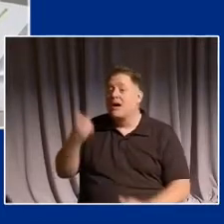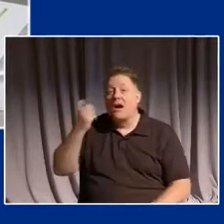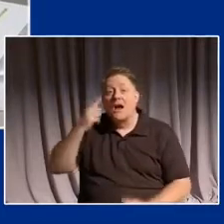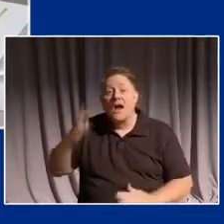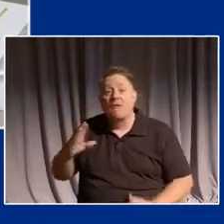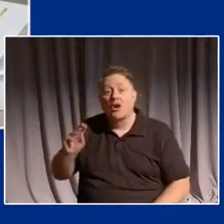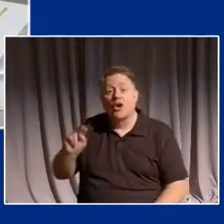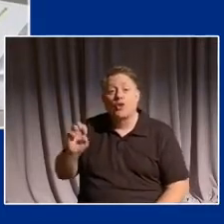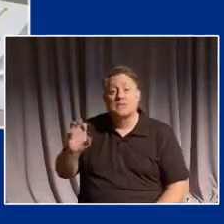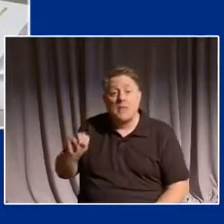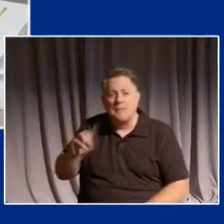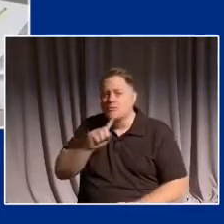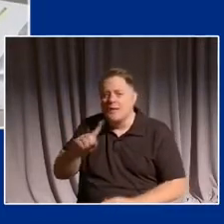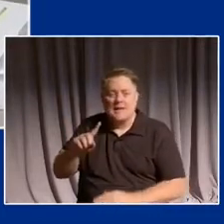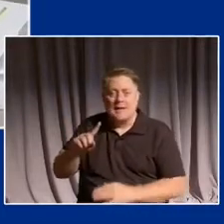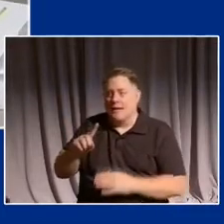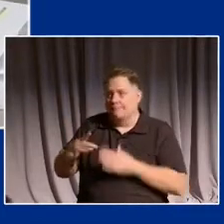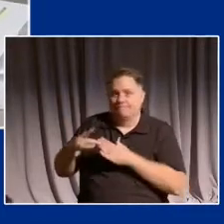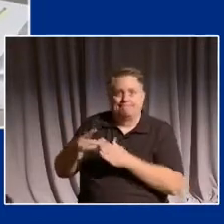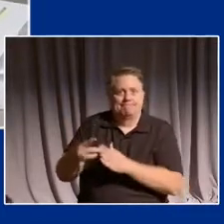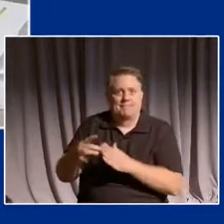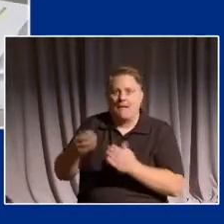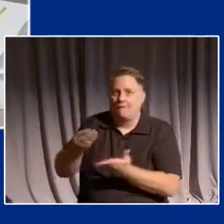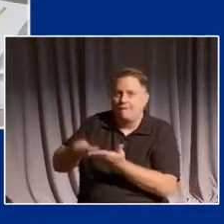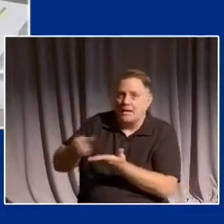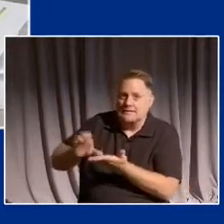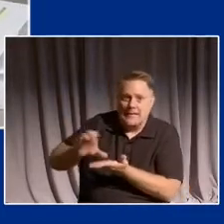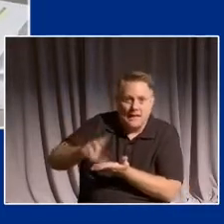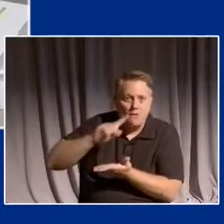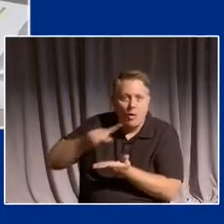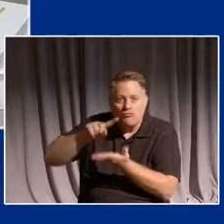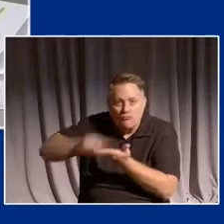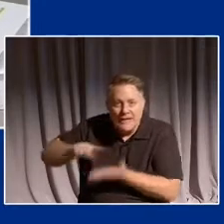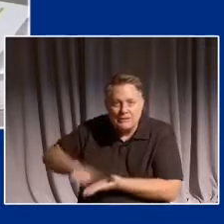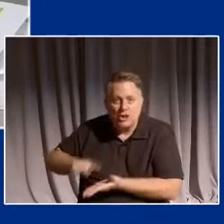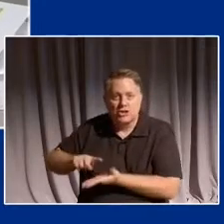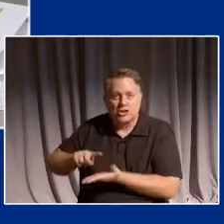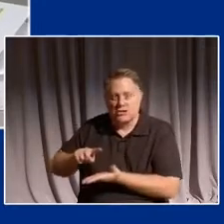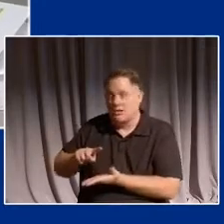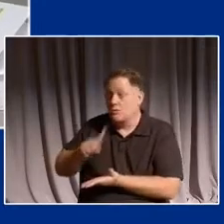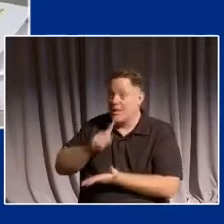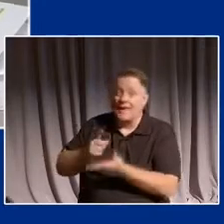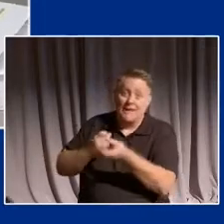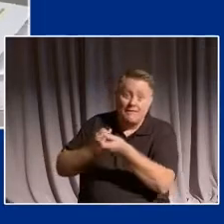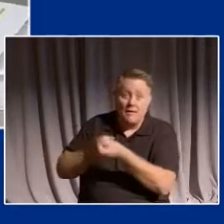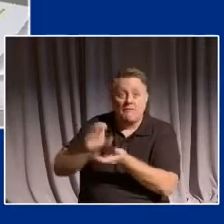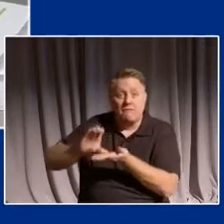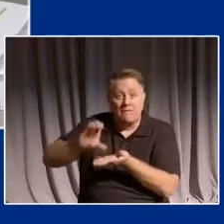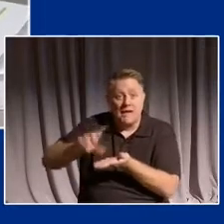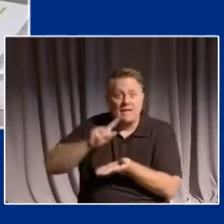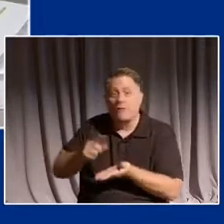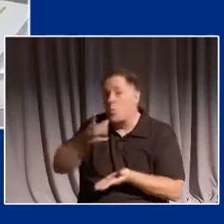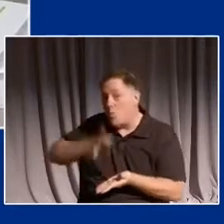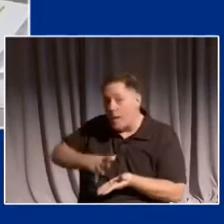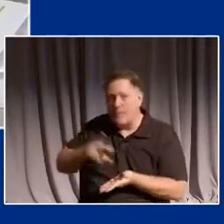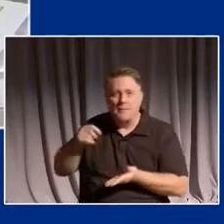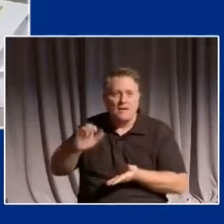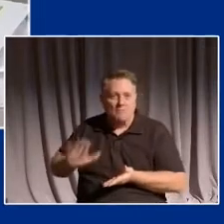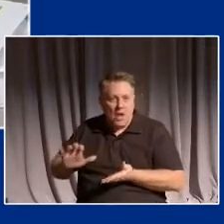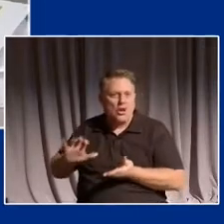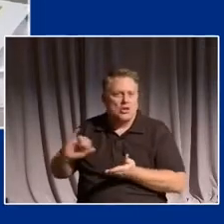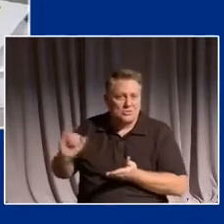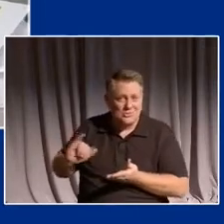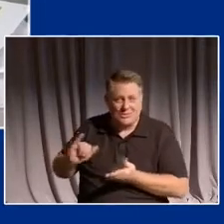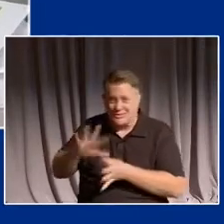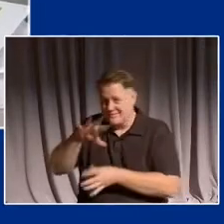out in front in funding research on this disease, particularly funding it for women and people of color, but